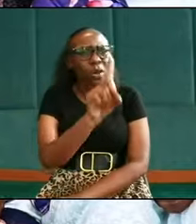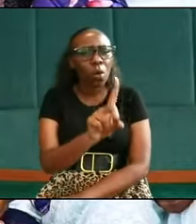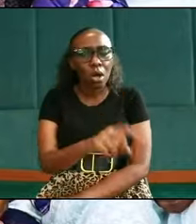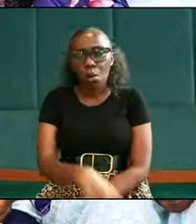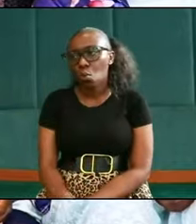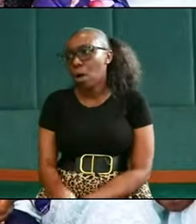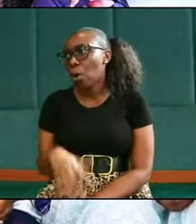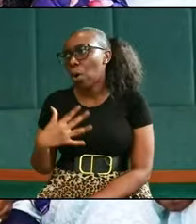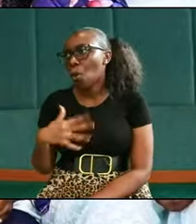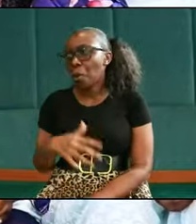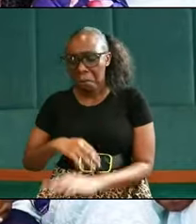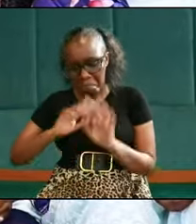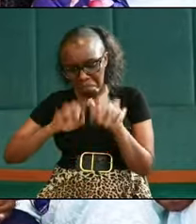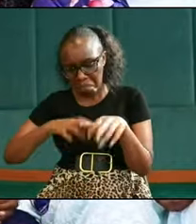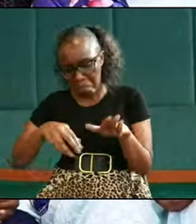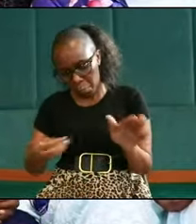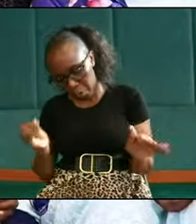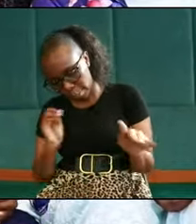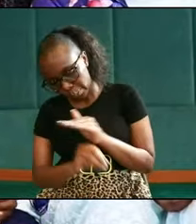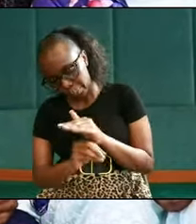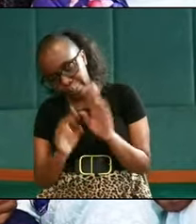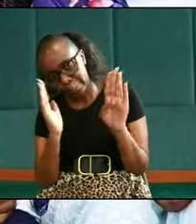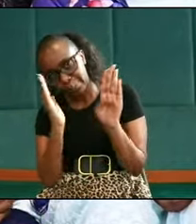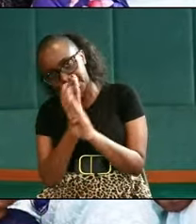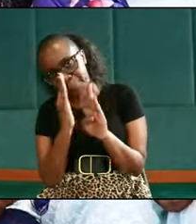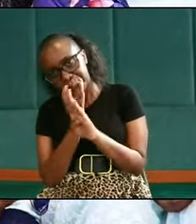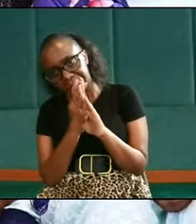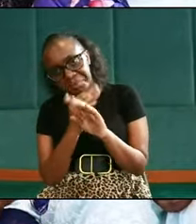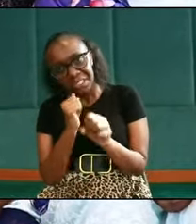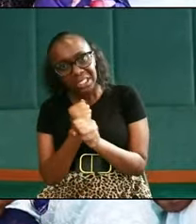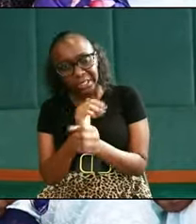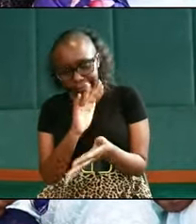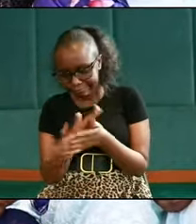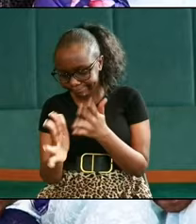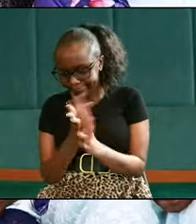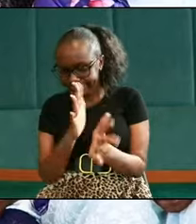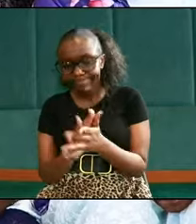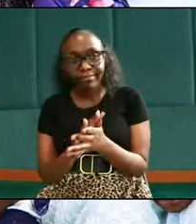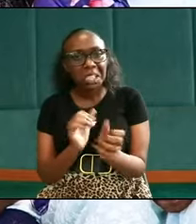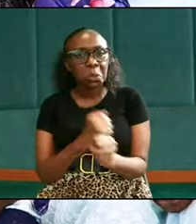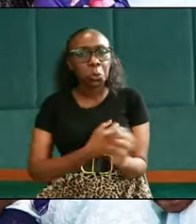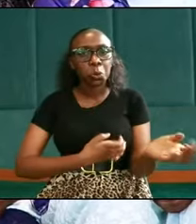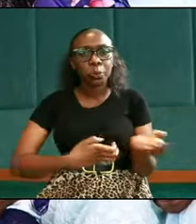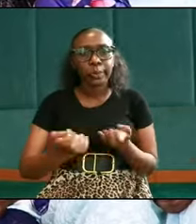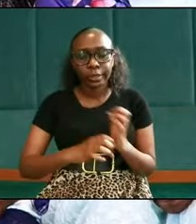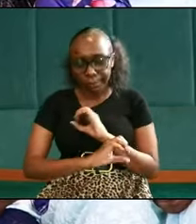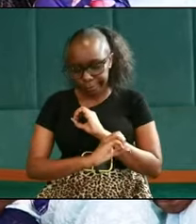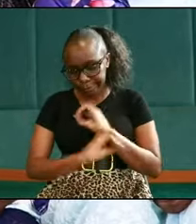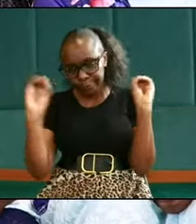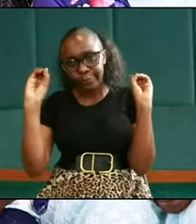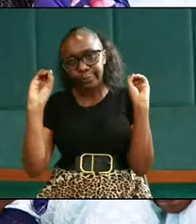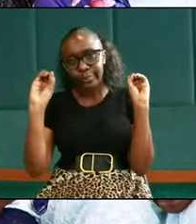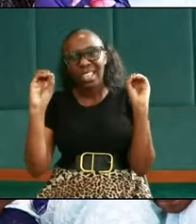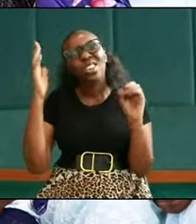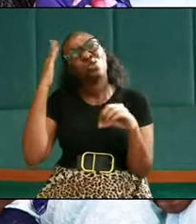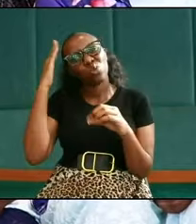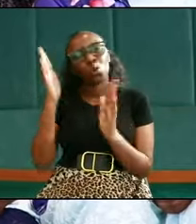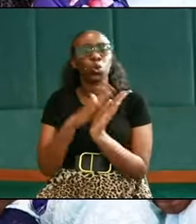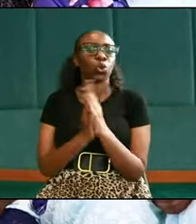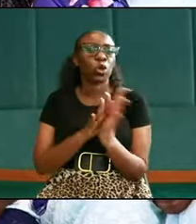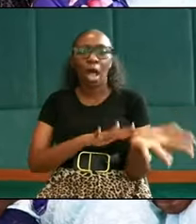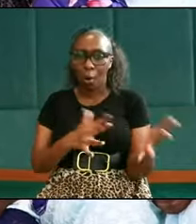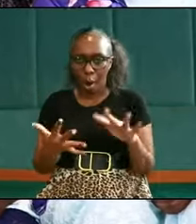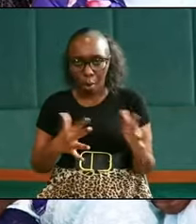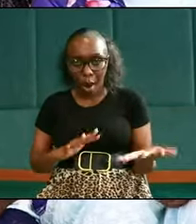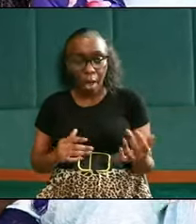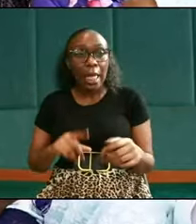ground and hid it. He didn't do anything with it. He never traded with it." And of course, we know the rest of the story. "Now,